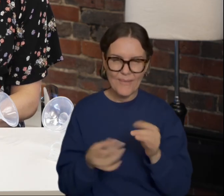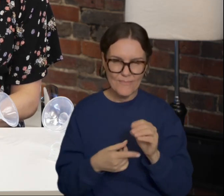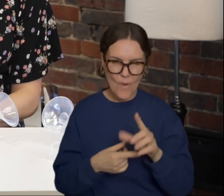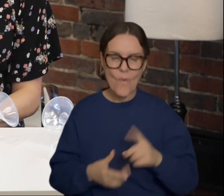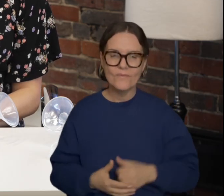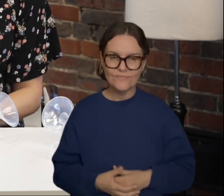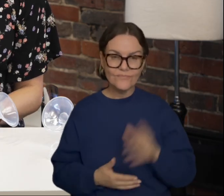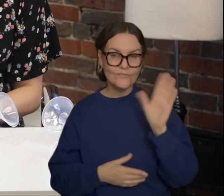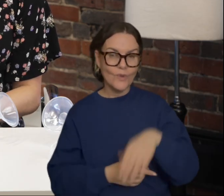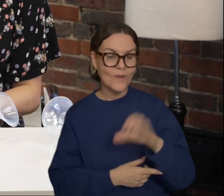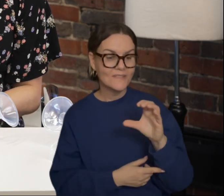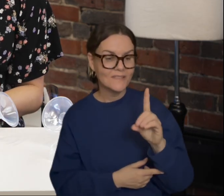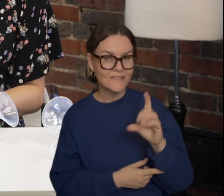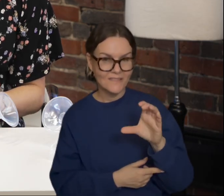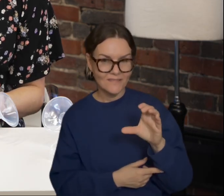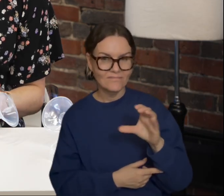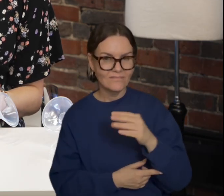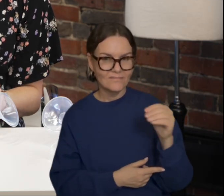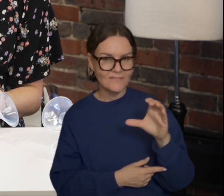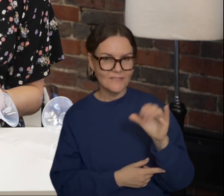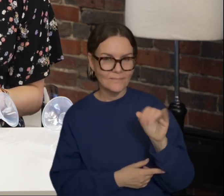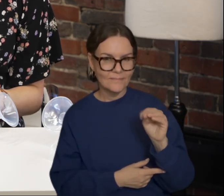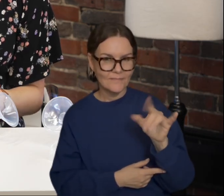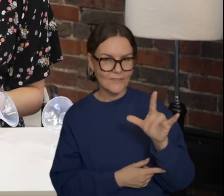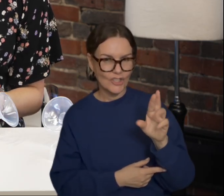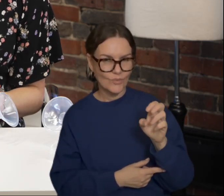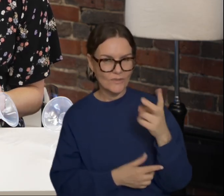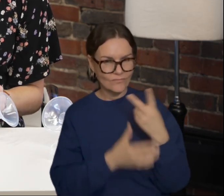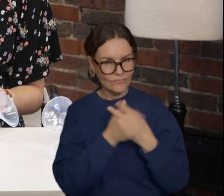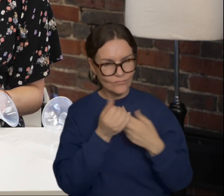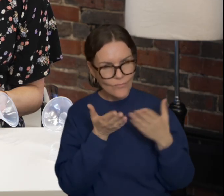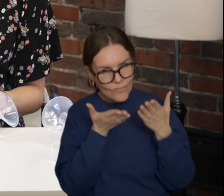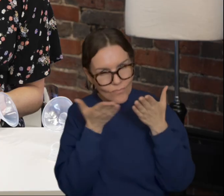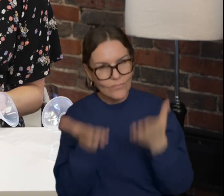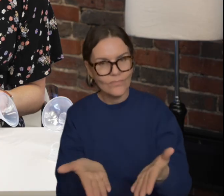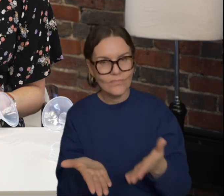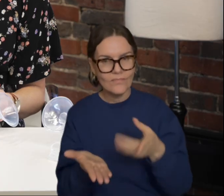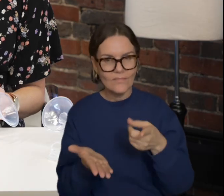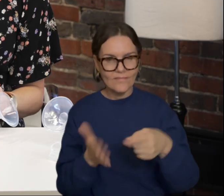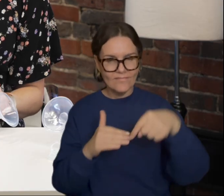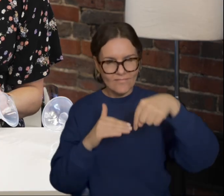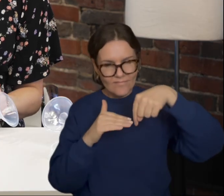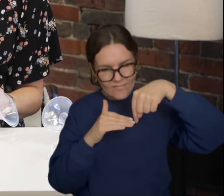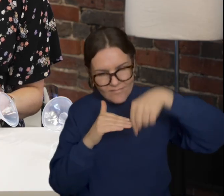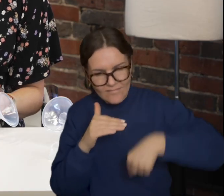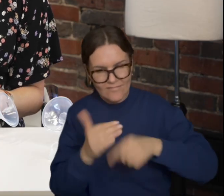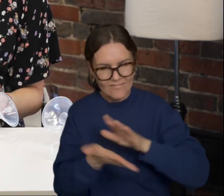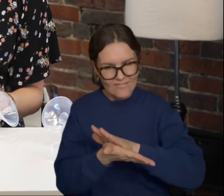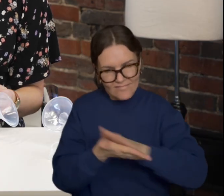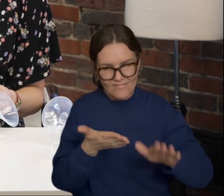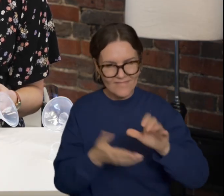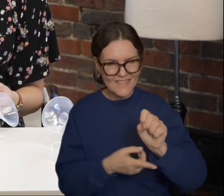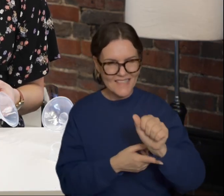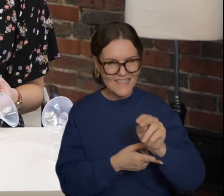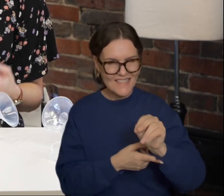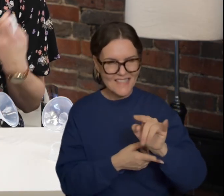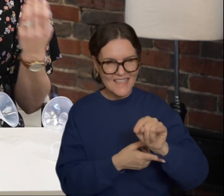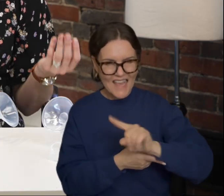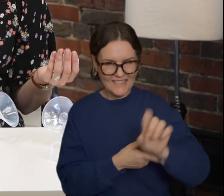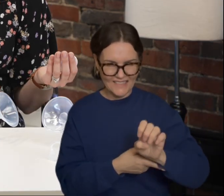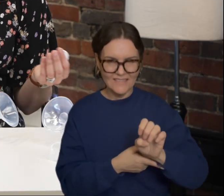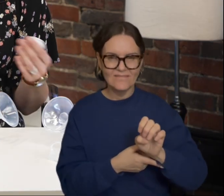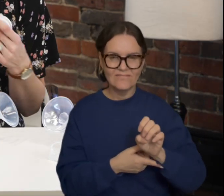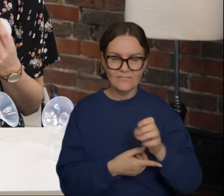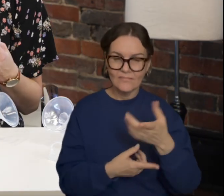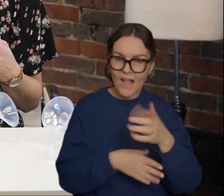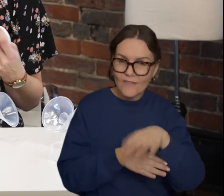cleaning. The other thing that they recommend, CDC and Cimilre, are to sanitize your pump parts at least once a day.